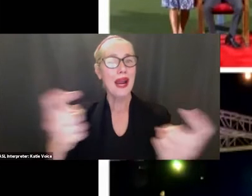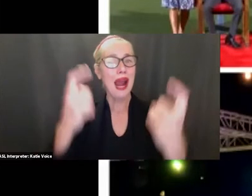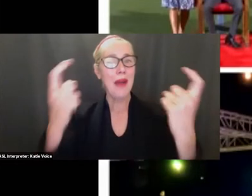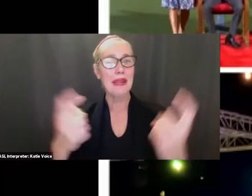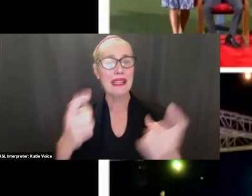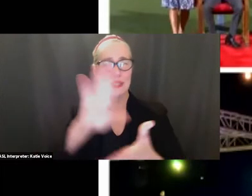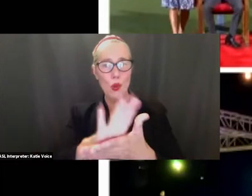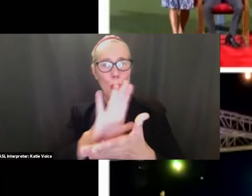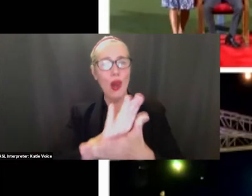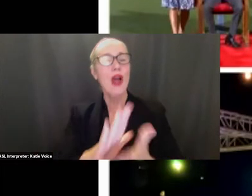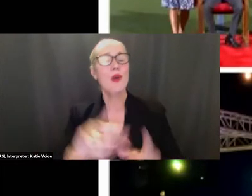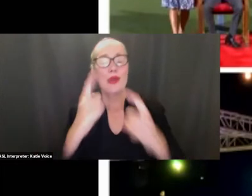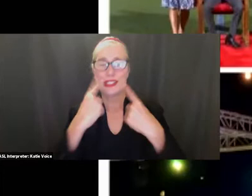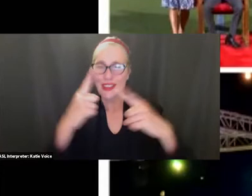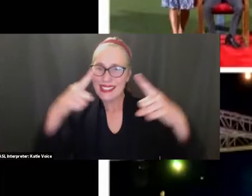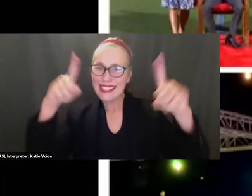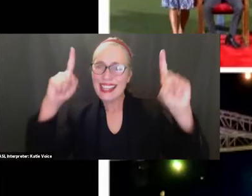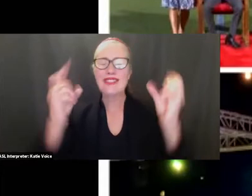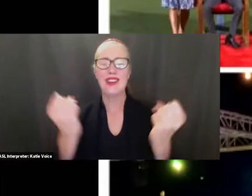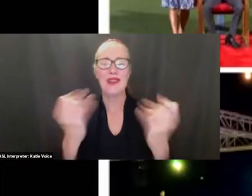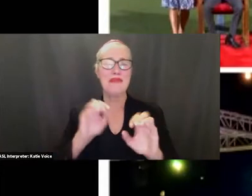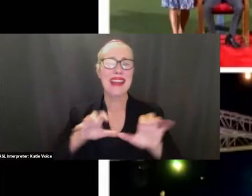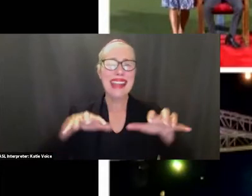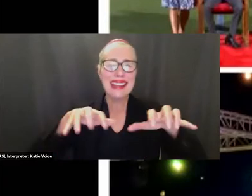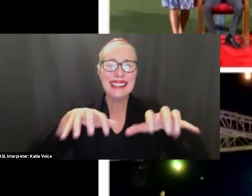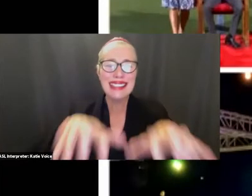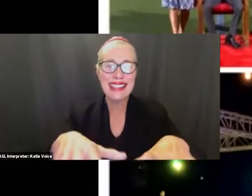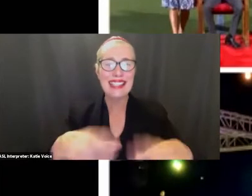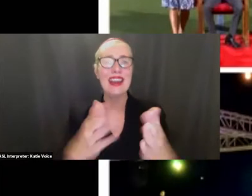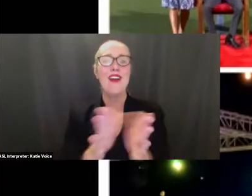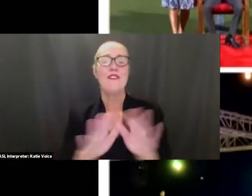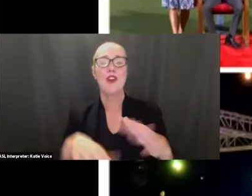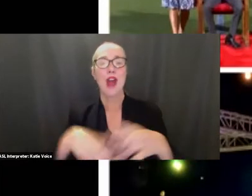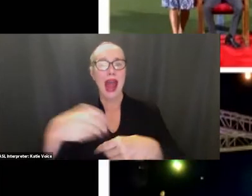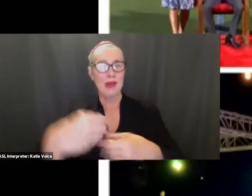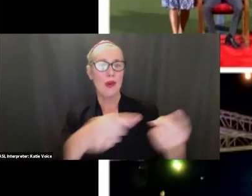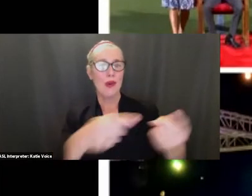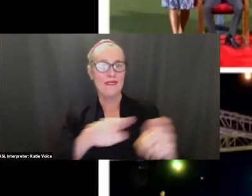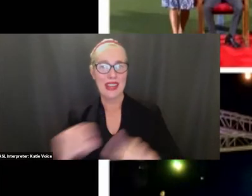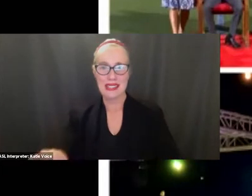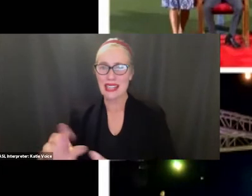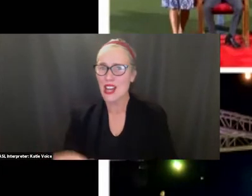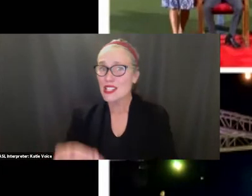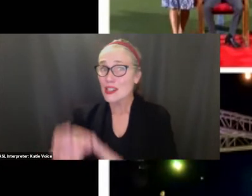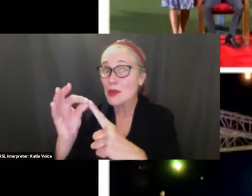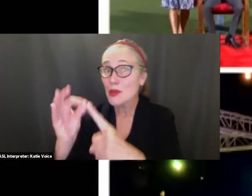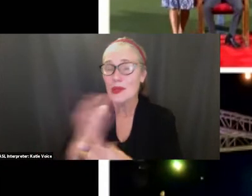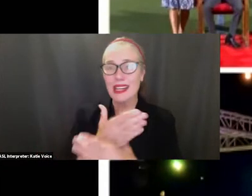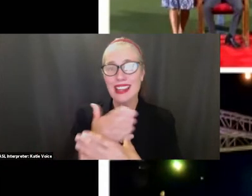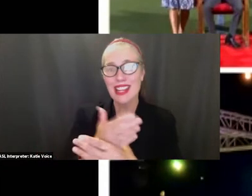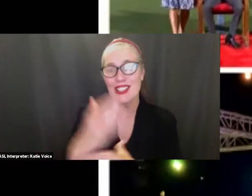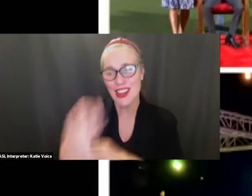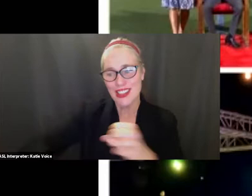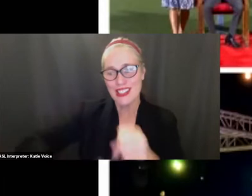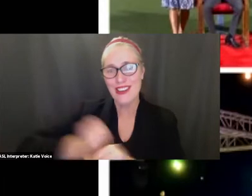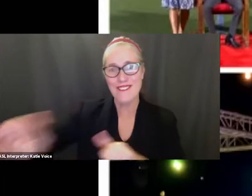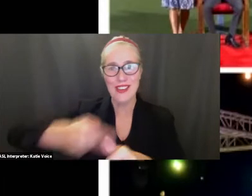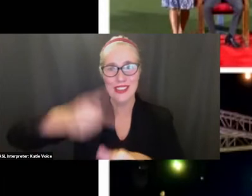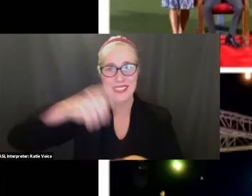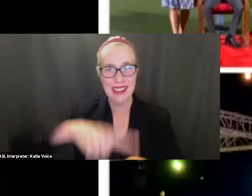well attended as outdoor events this year there was something unique that they all shared this year for the first